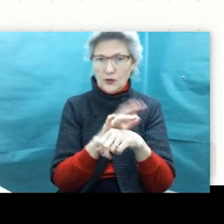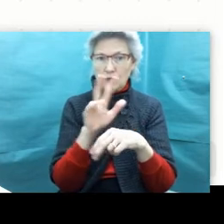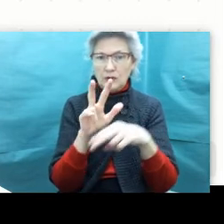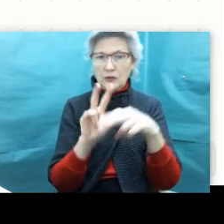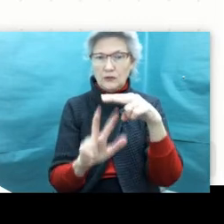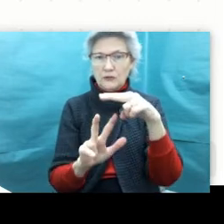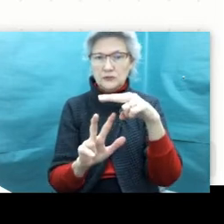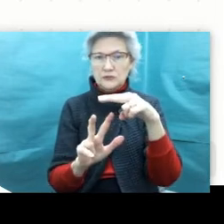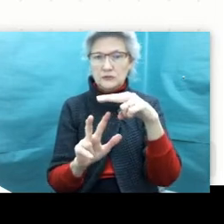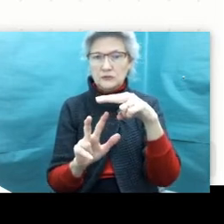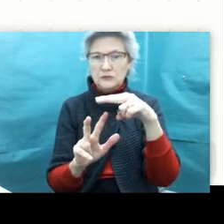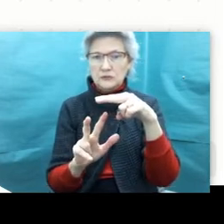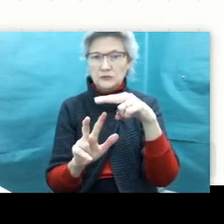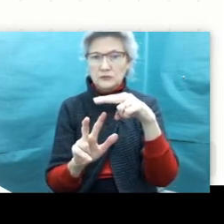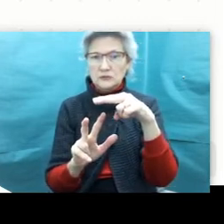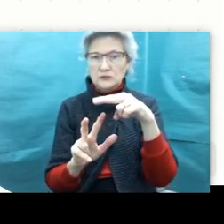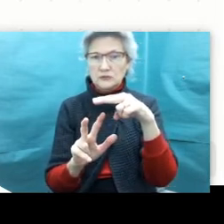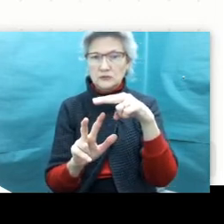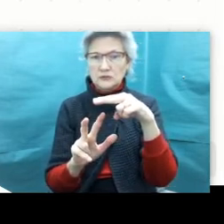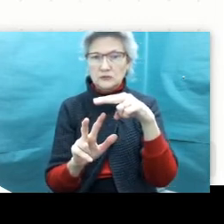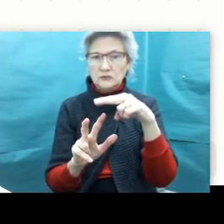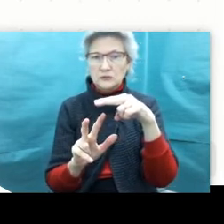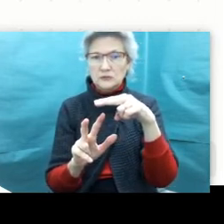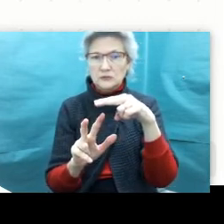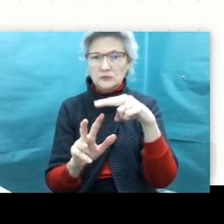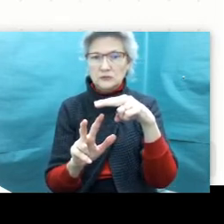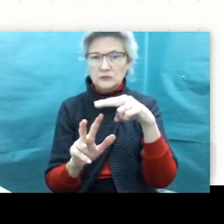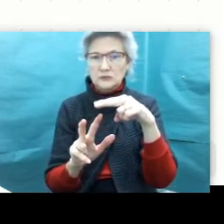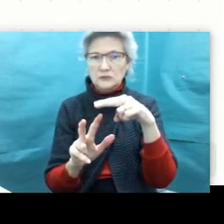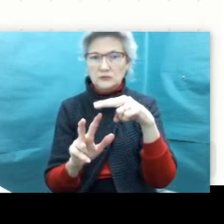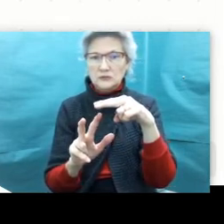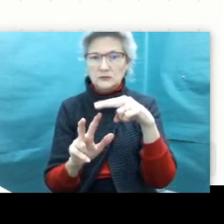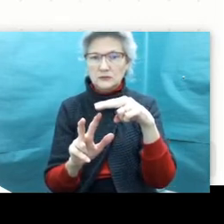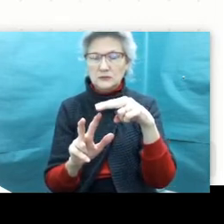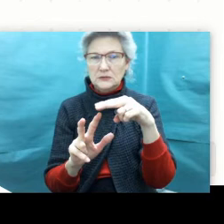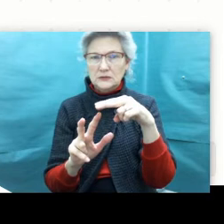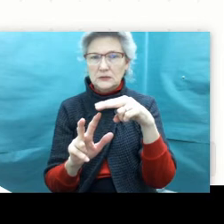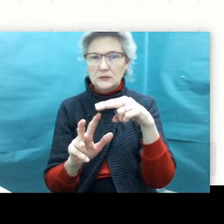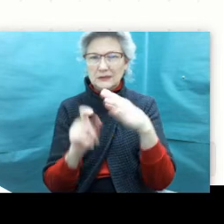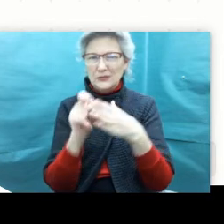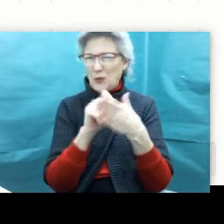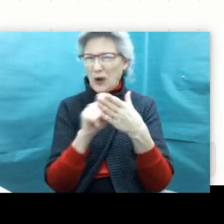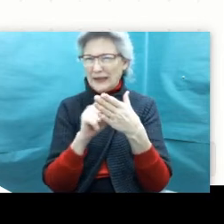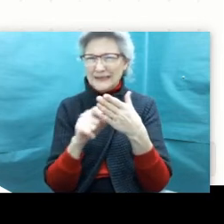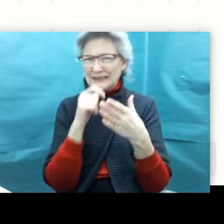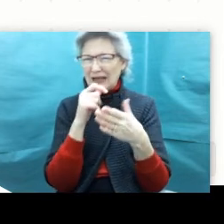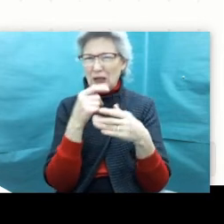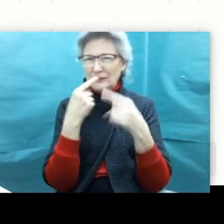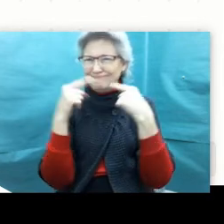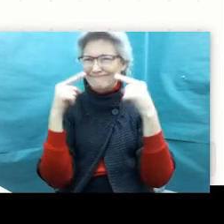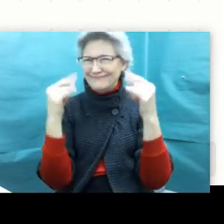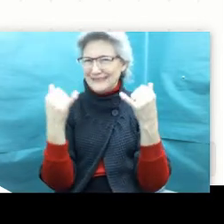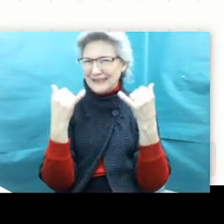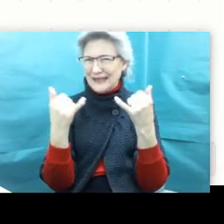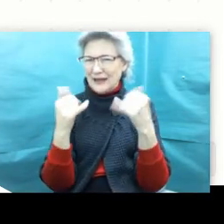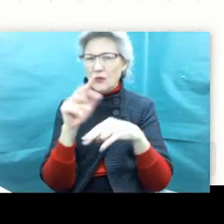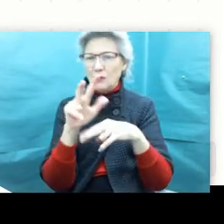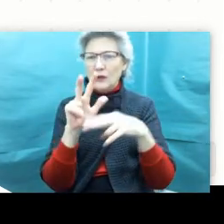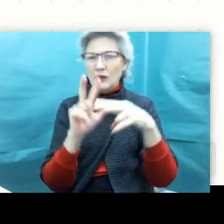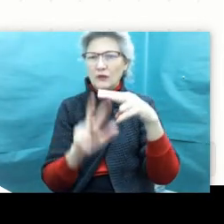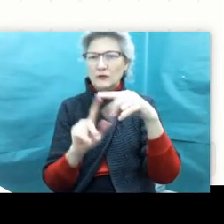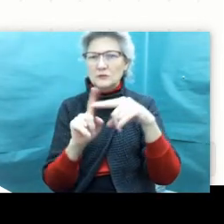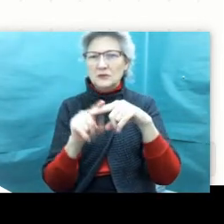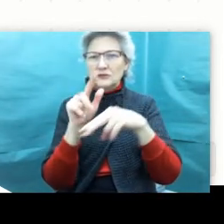3/3, I'm having trouble making 3s today. 3/3 plus